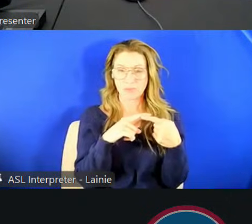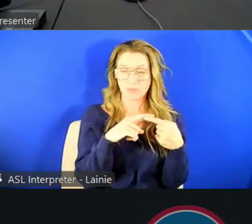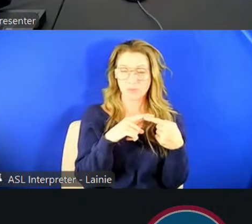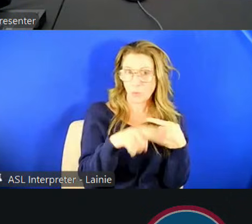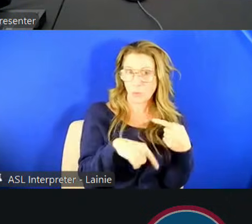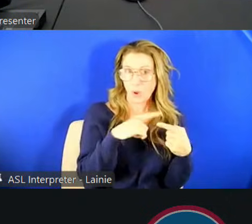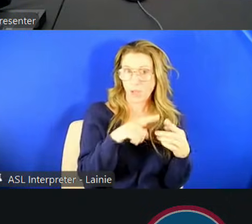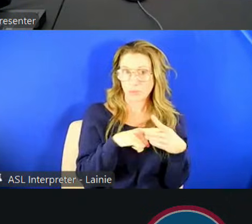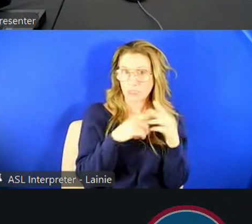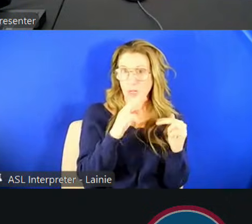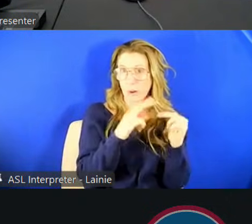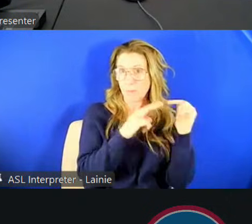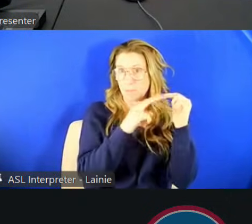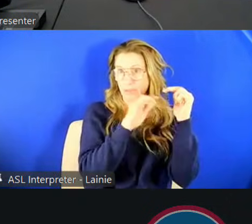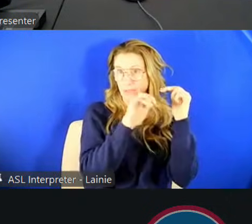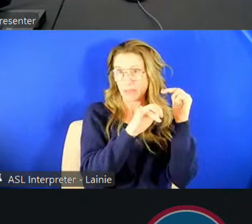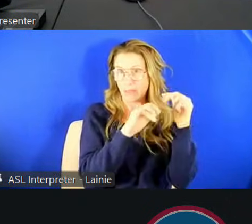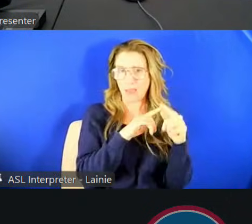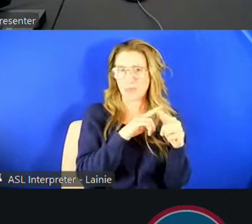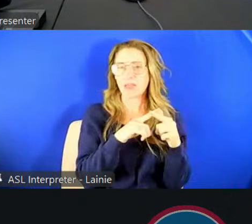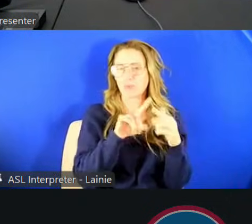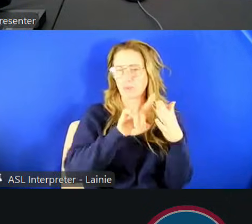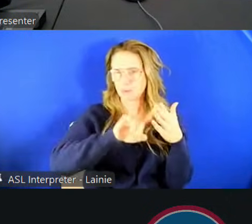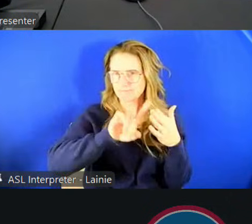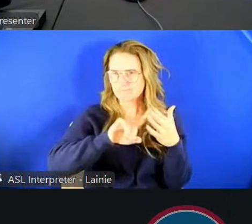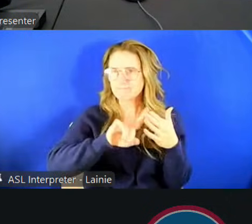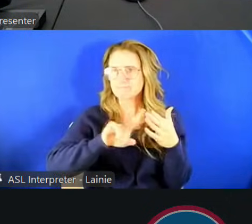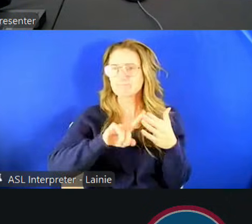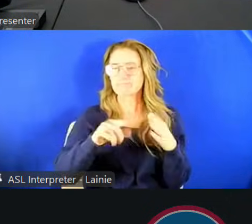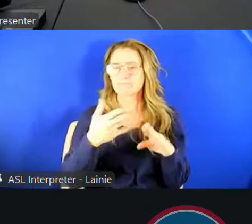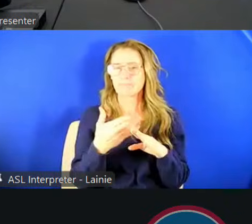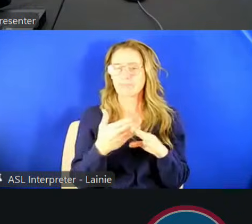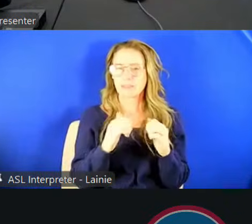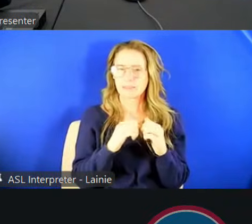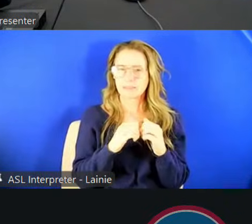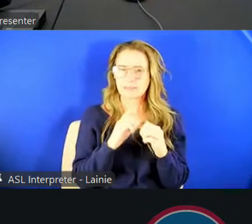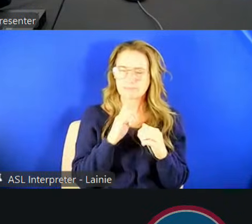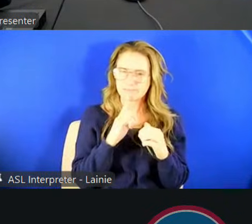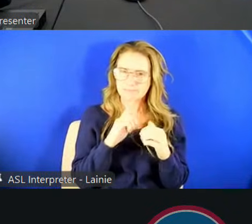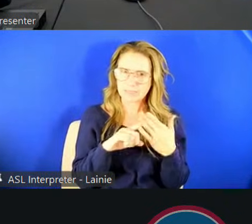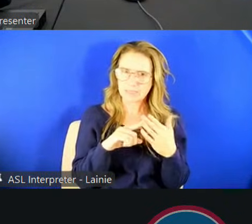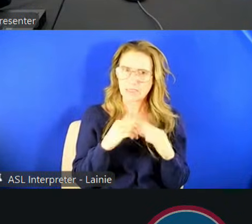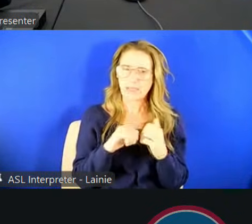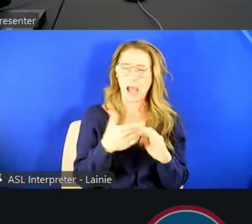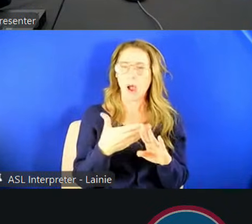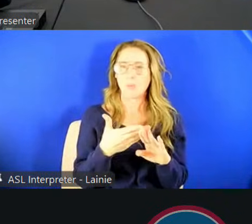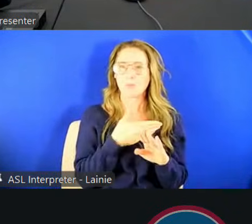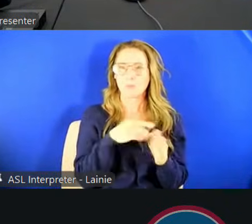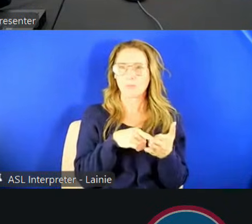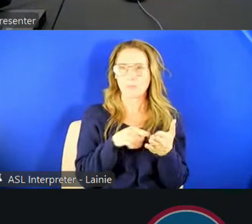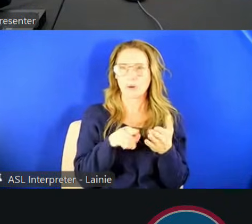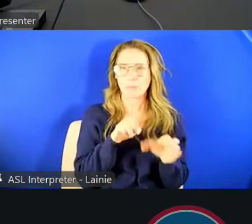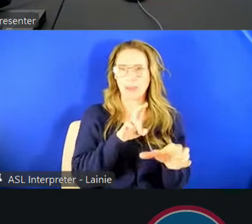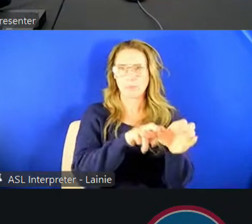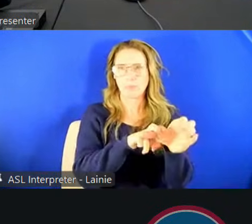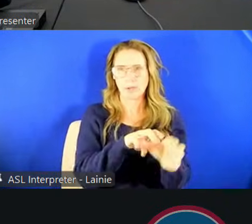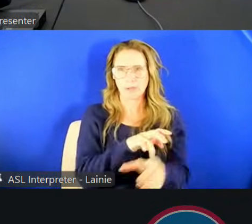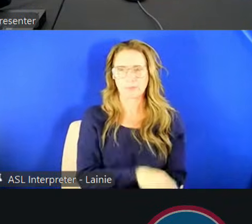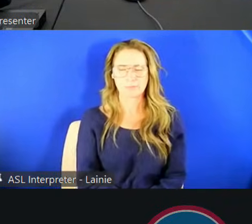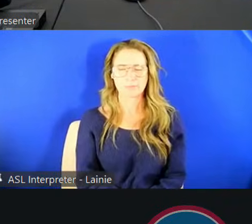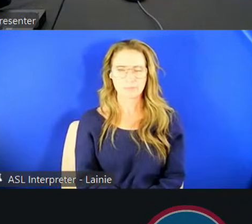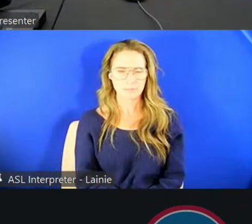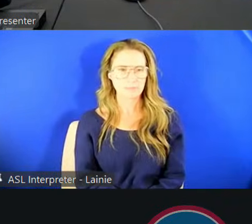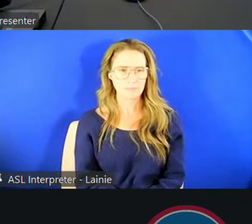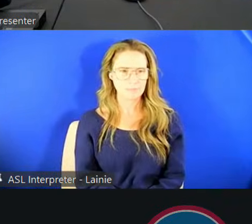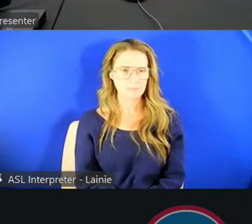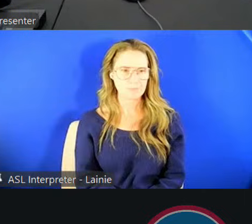that's when we'll, get into those serious discussions about how prepaid boarding could or should look. Yeah, that's great. I'd love to see that.